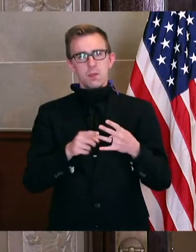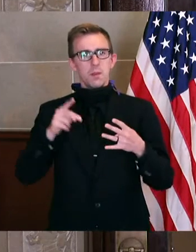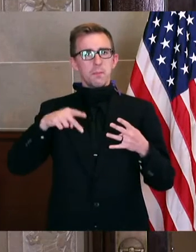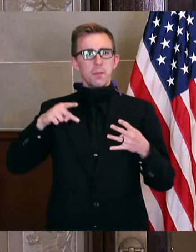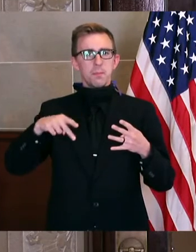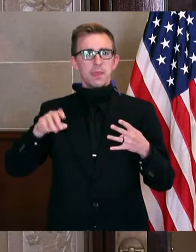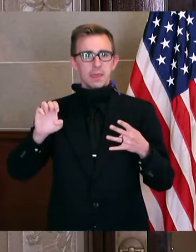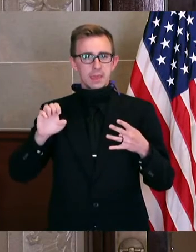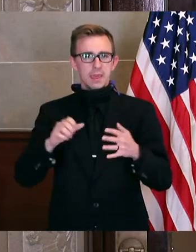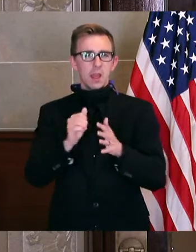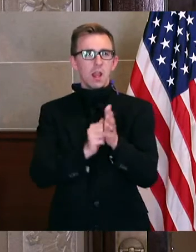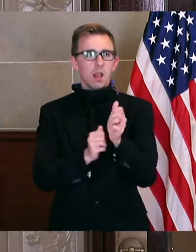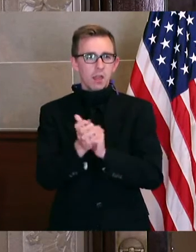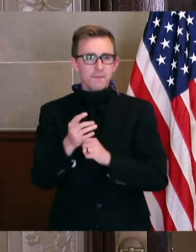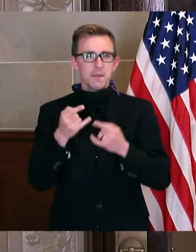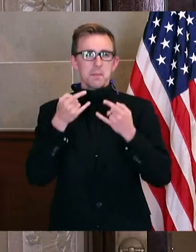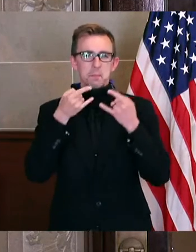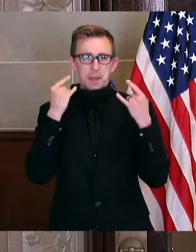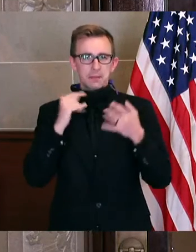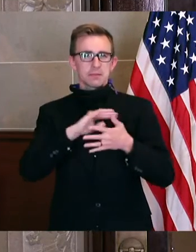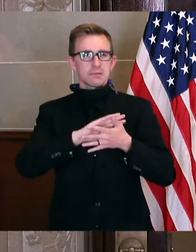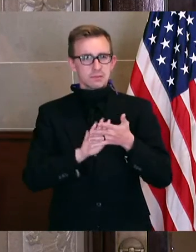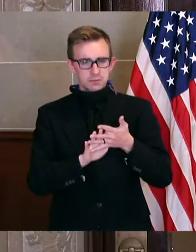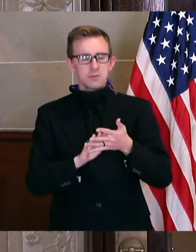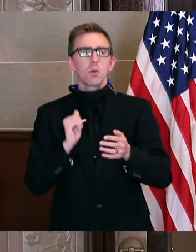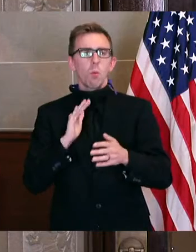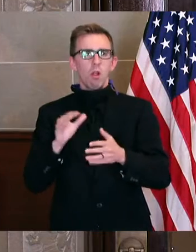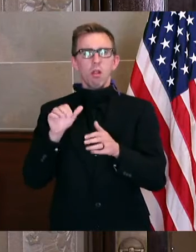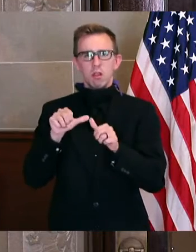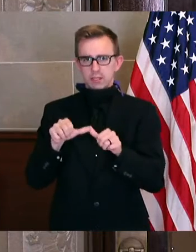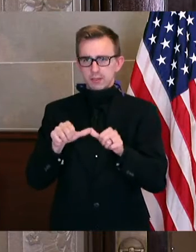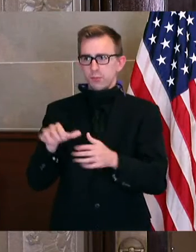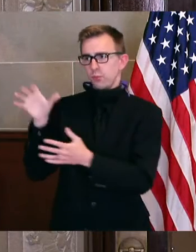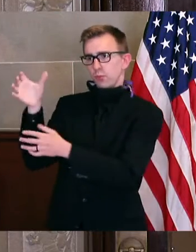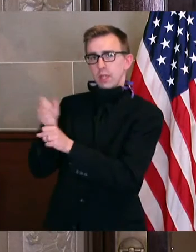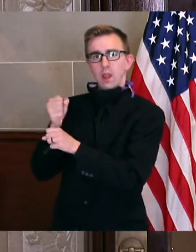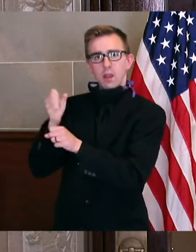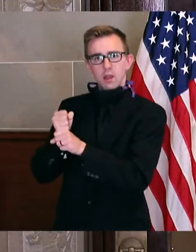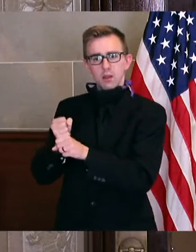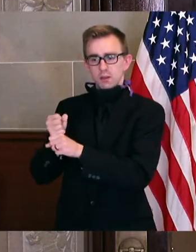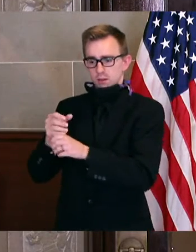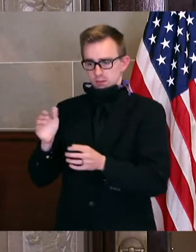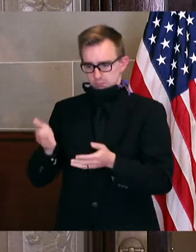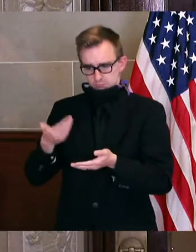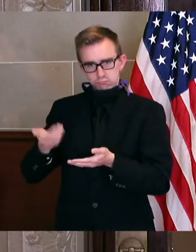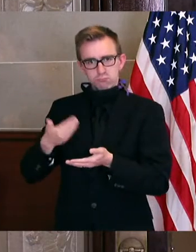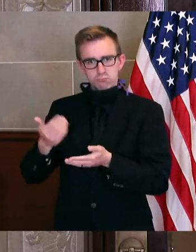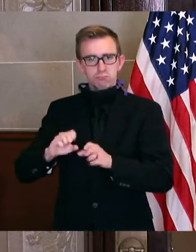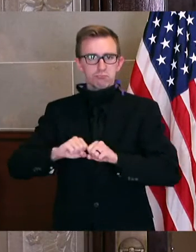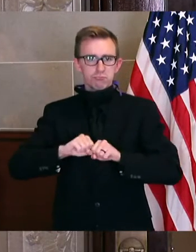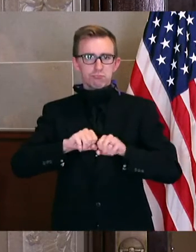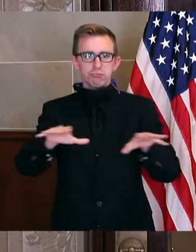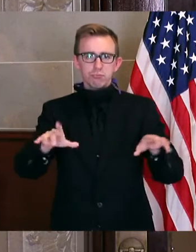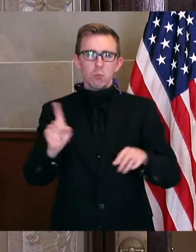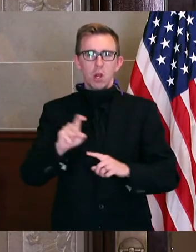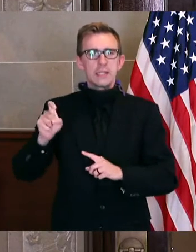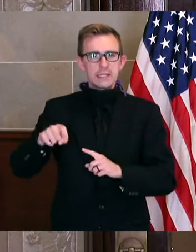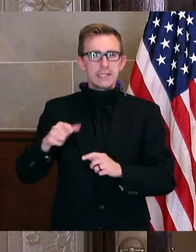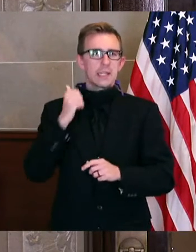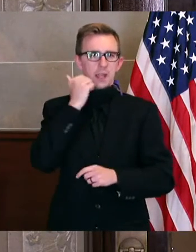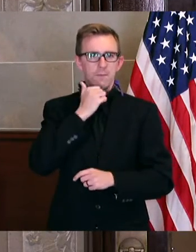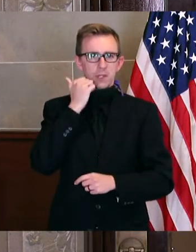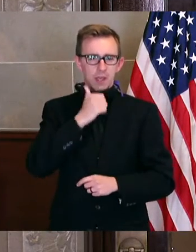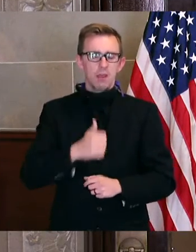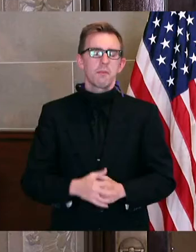and we will continue to receive and ship PPE across the state each day. In